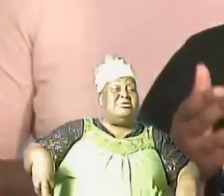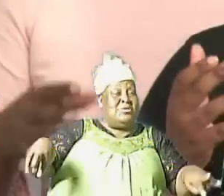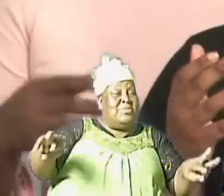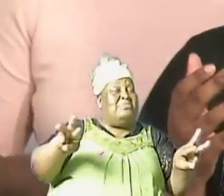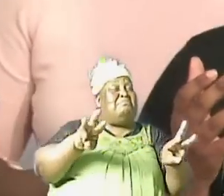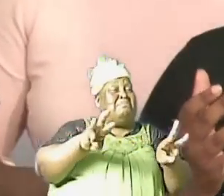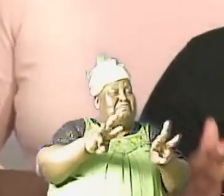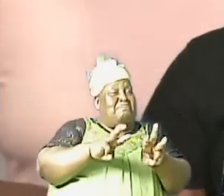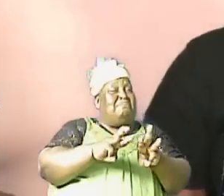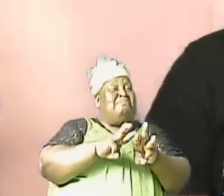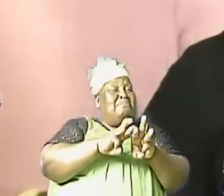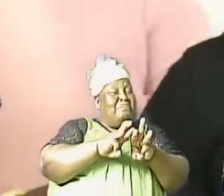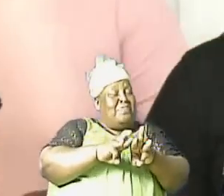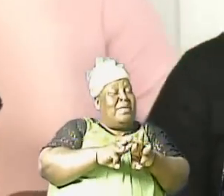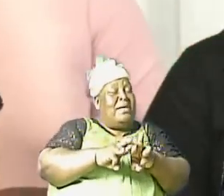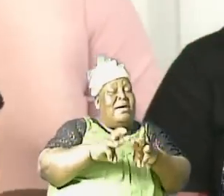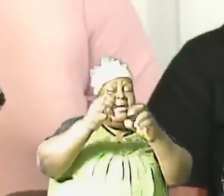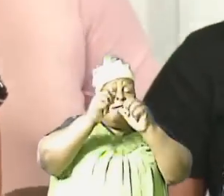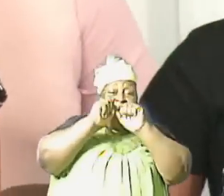hearts of